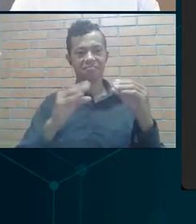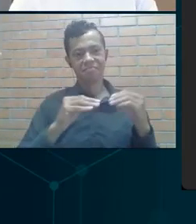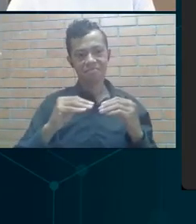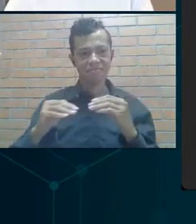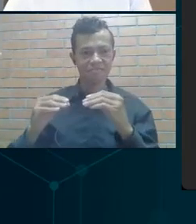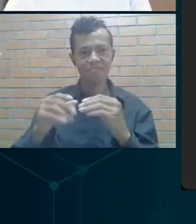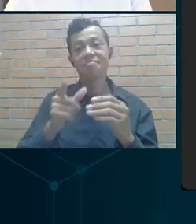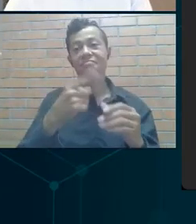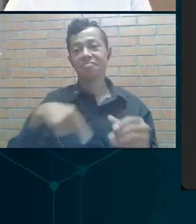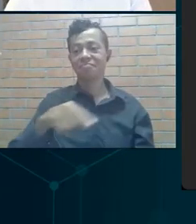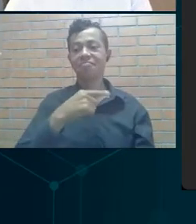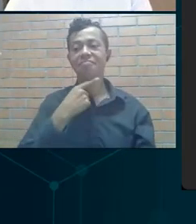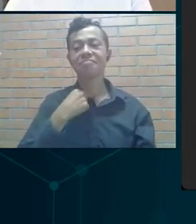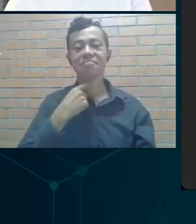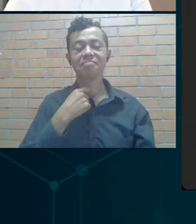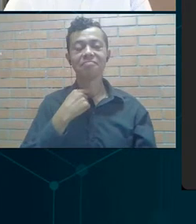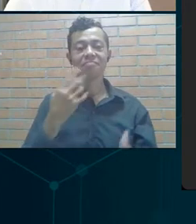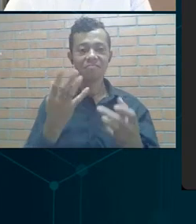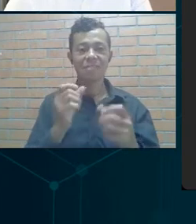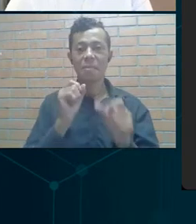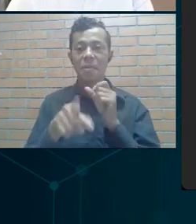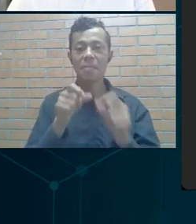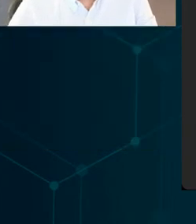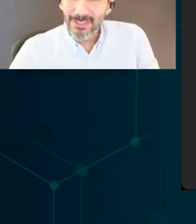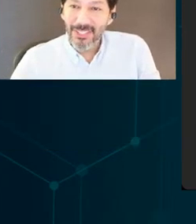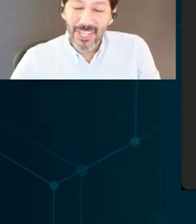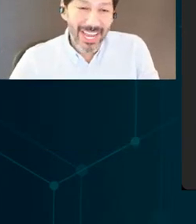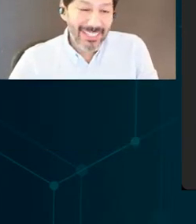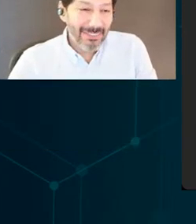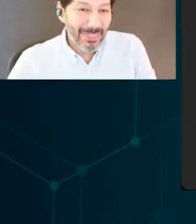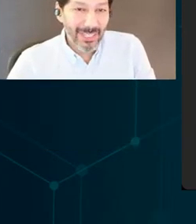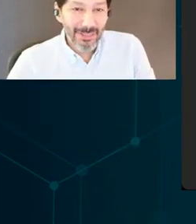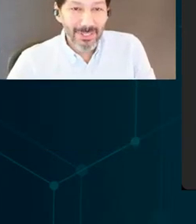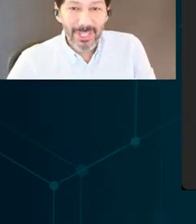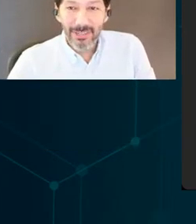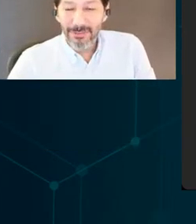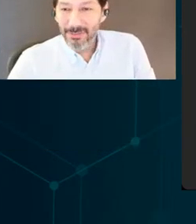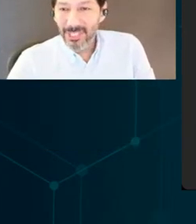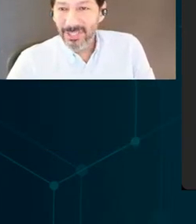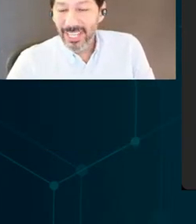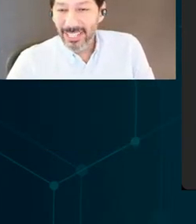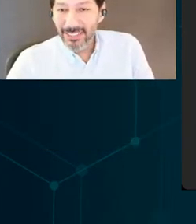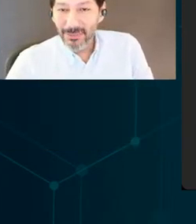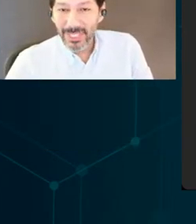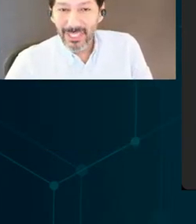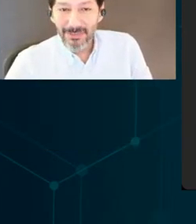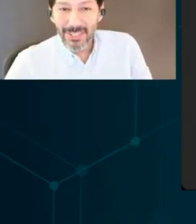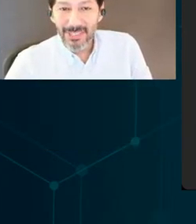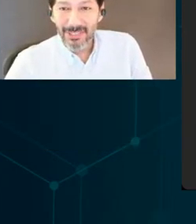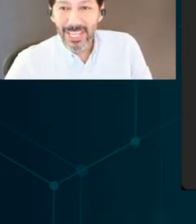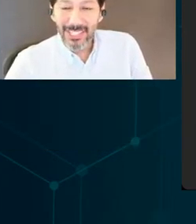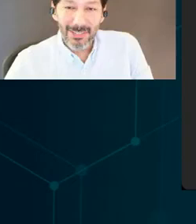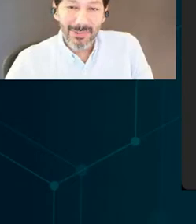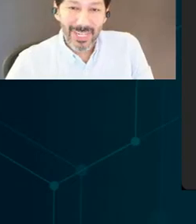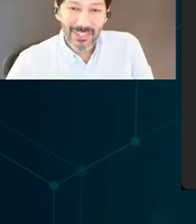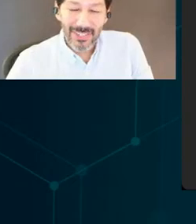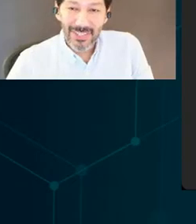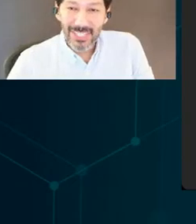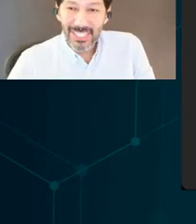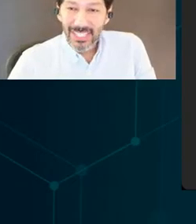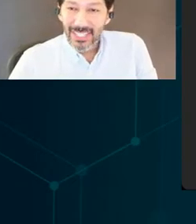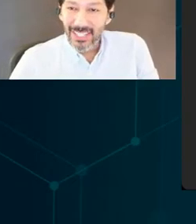or any comments, go ahead and enter them into the chat. We'd love to hear from you again. We'd love to get